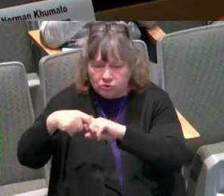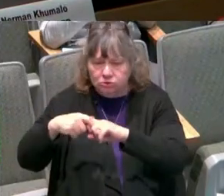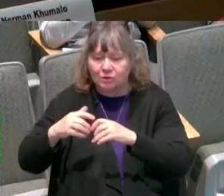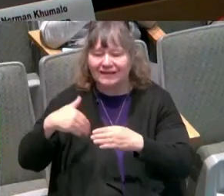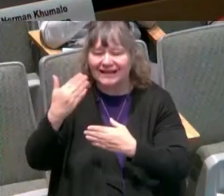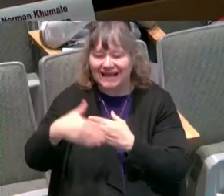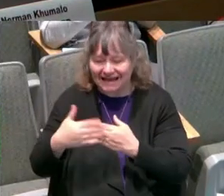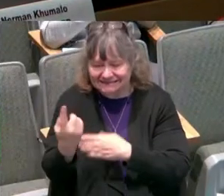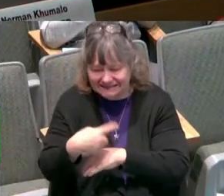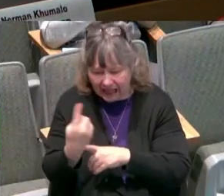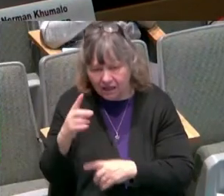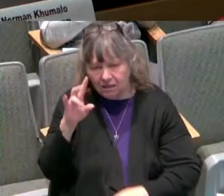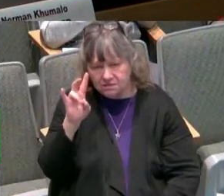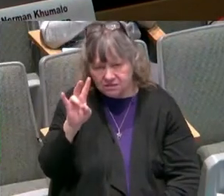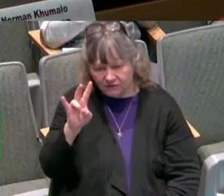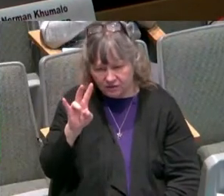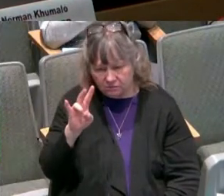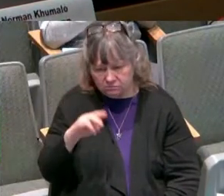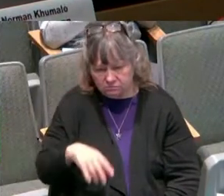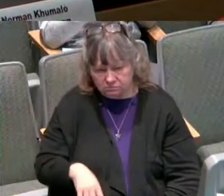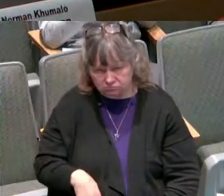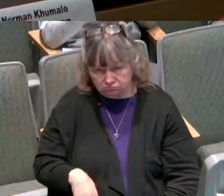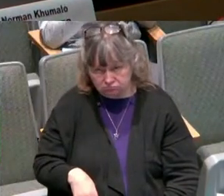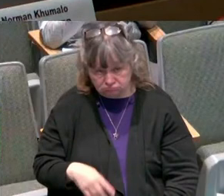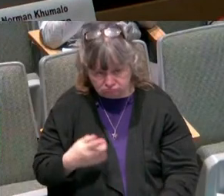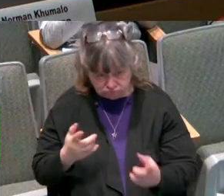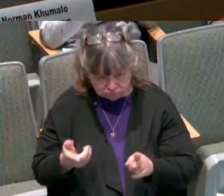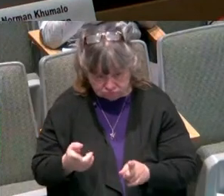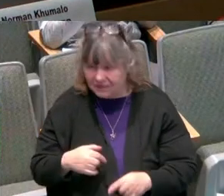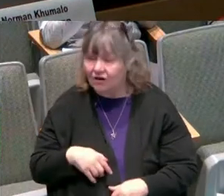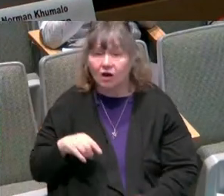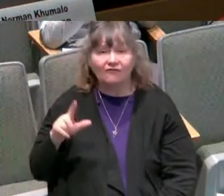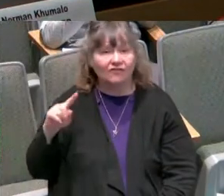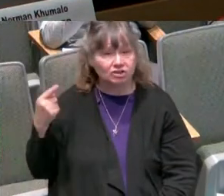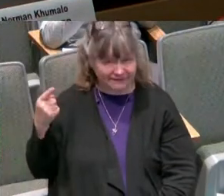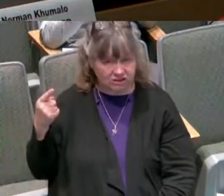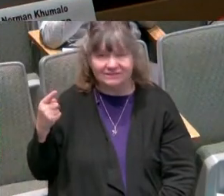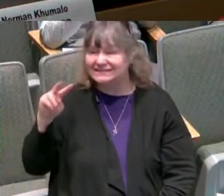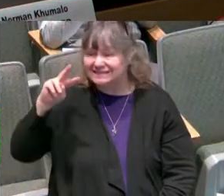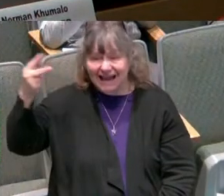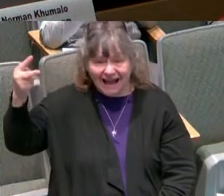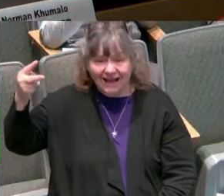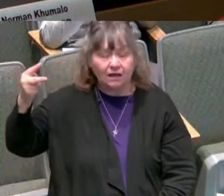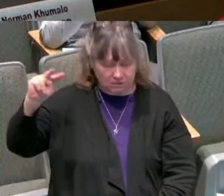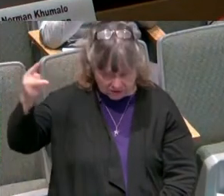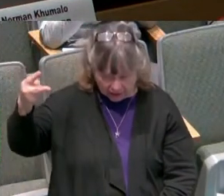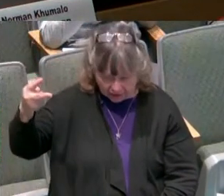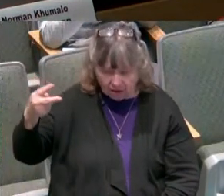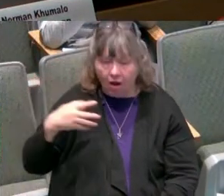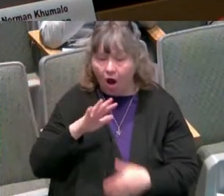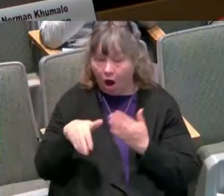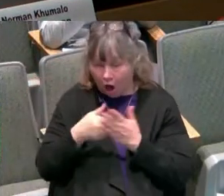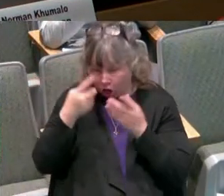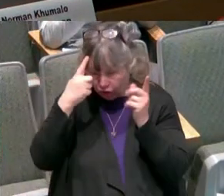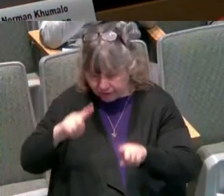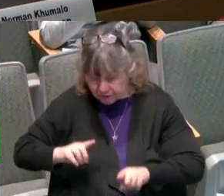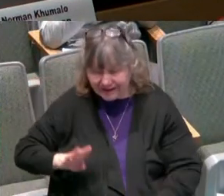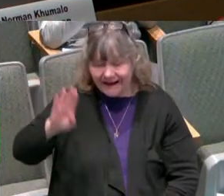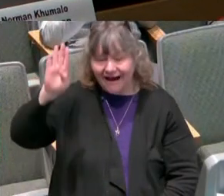pm at the same location okay is there a second all in